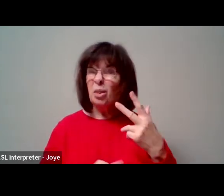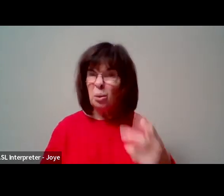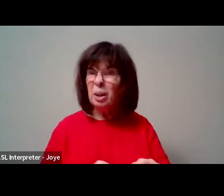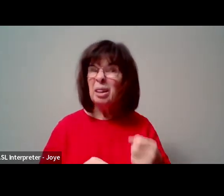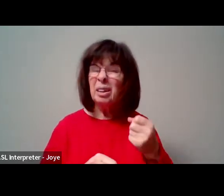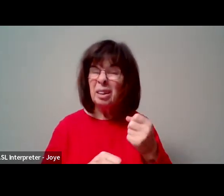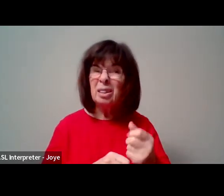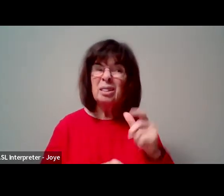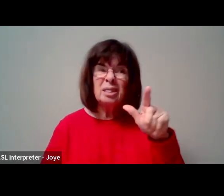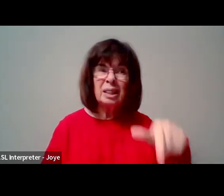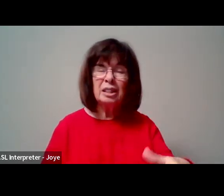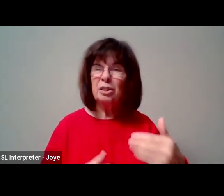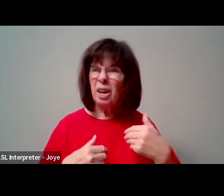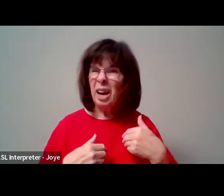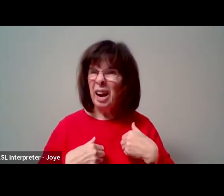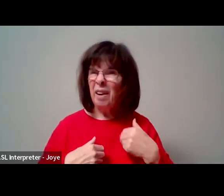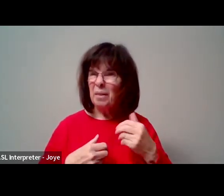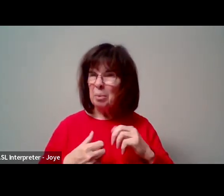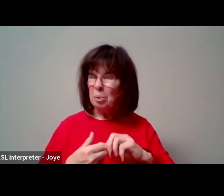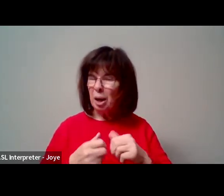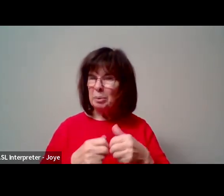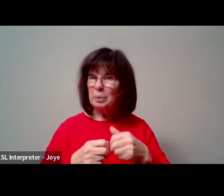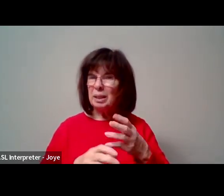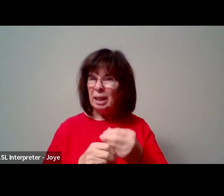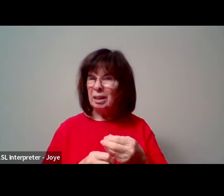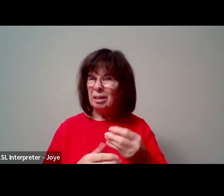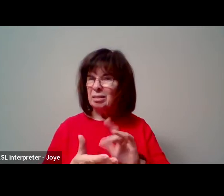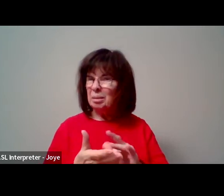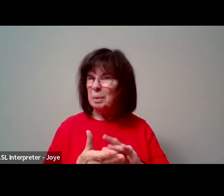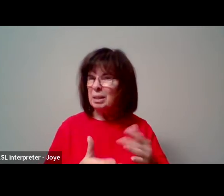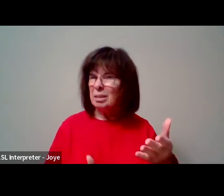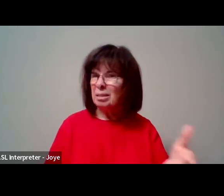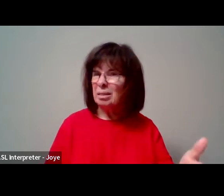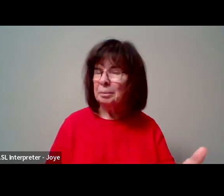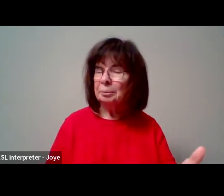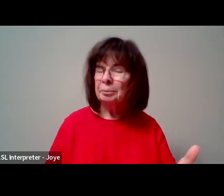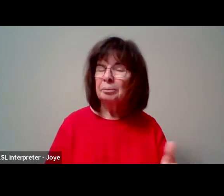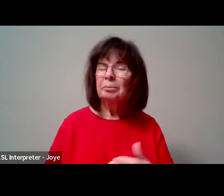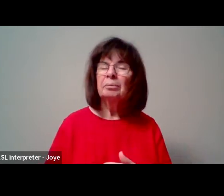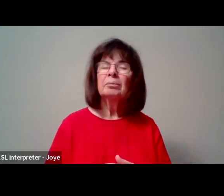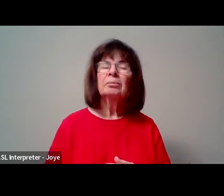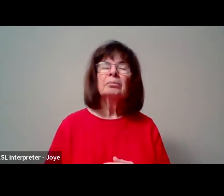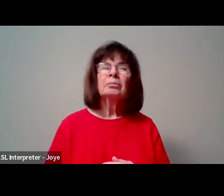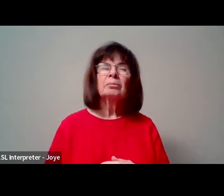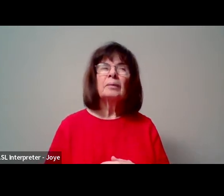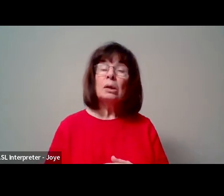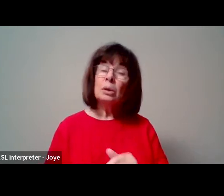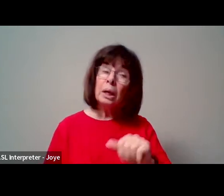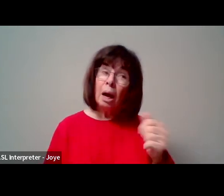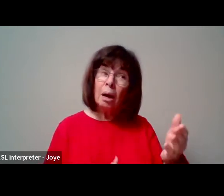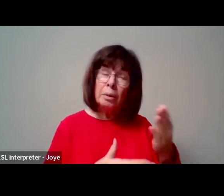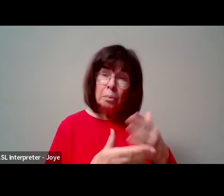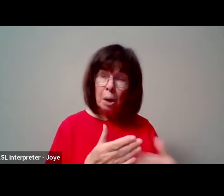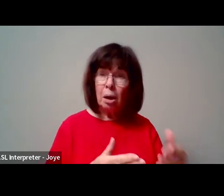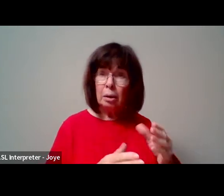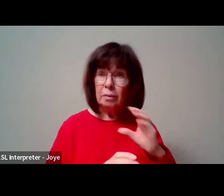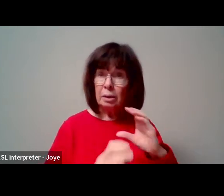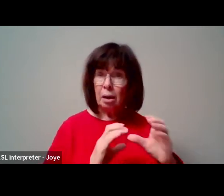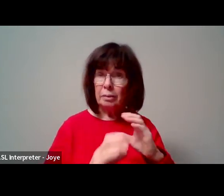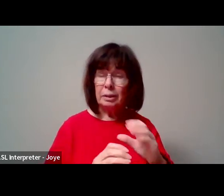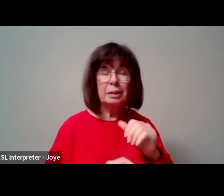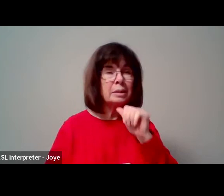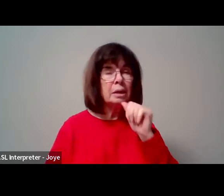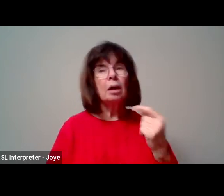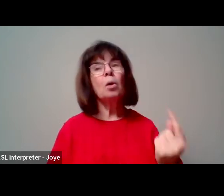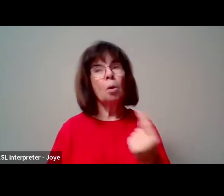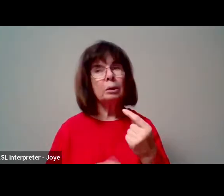these kind of supply chain issues and things like that. So I think the other part of the conversation with folks is, it's not just